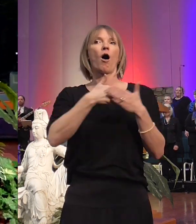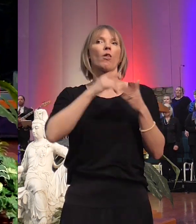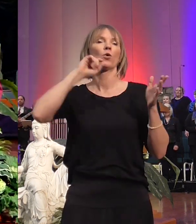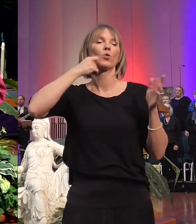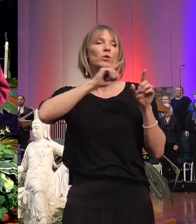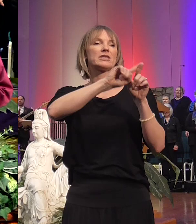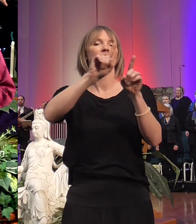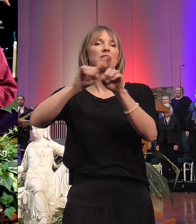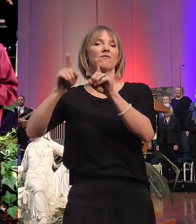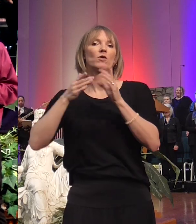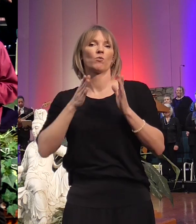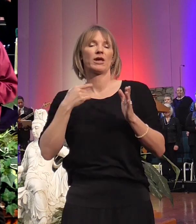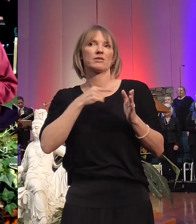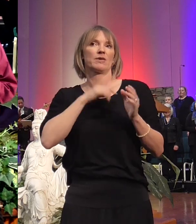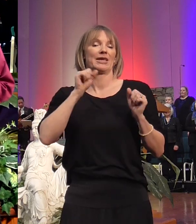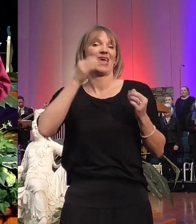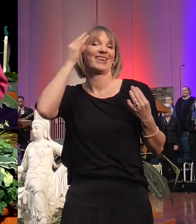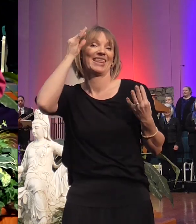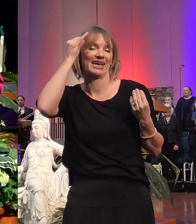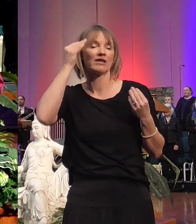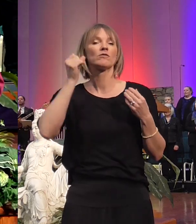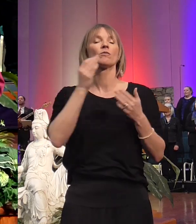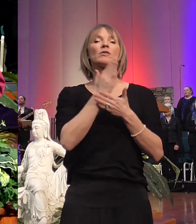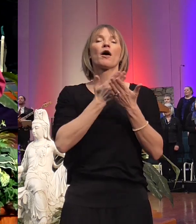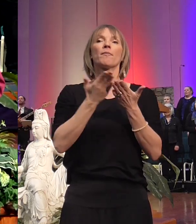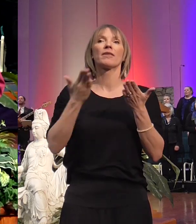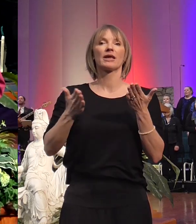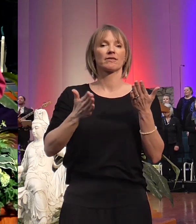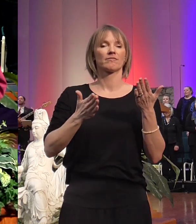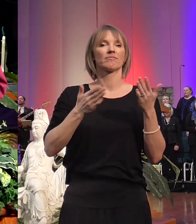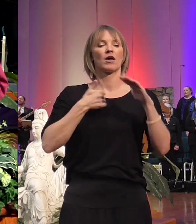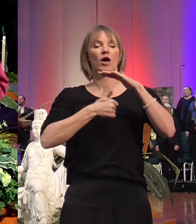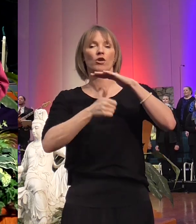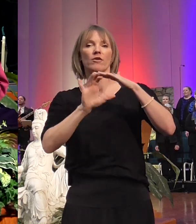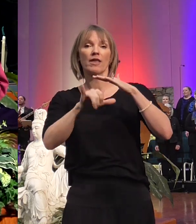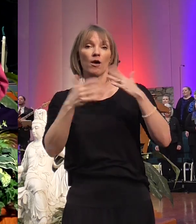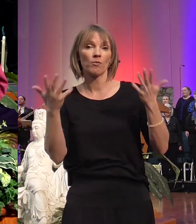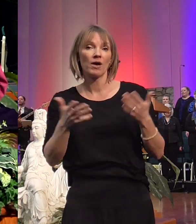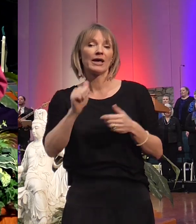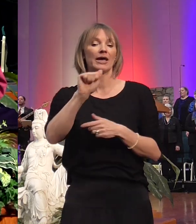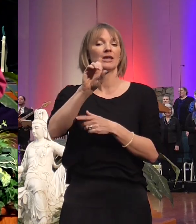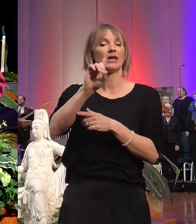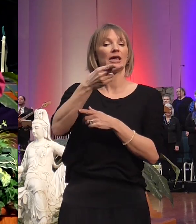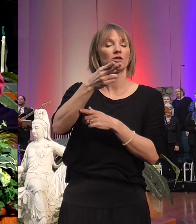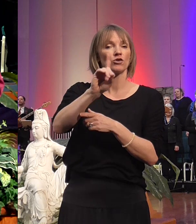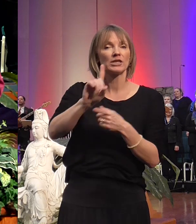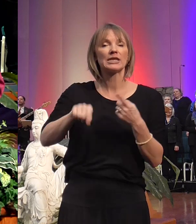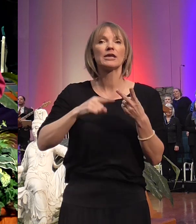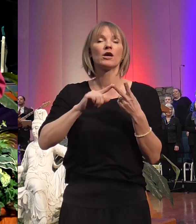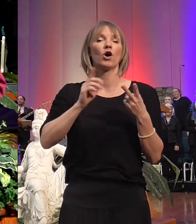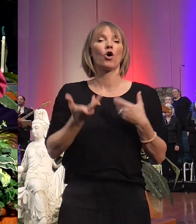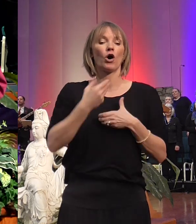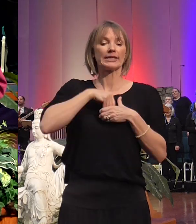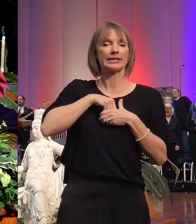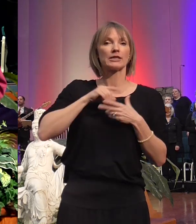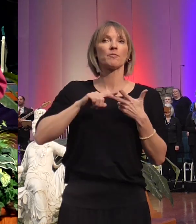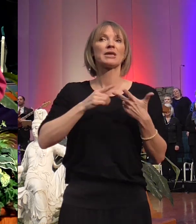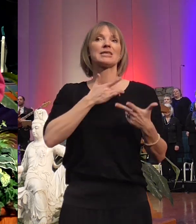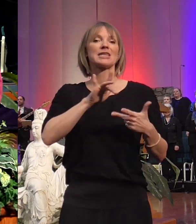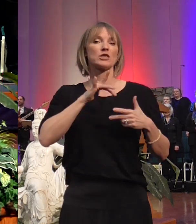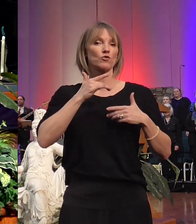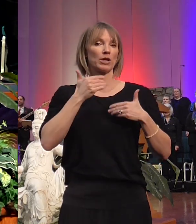cool and different ways that we can think. So some of the things that fall under that would be ADHD, autism,